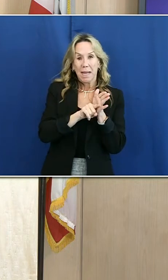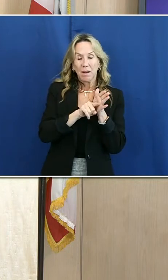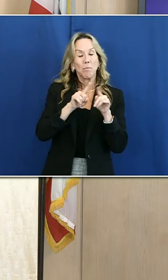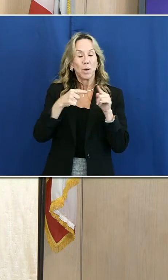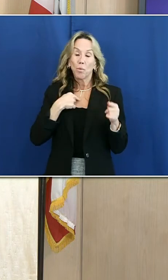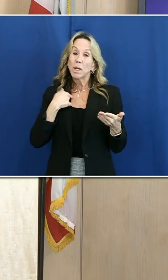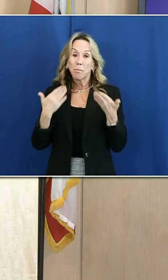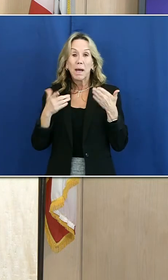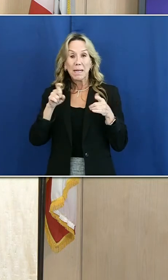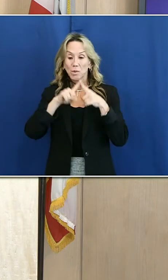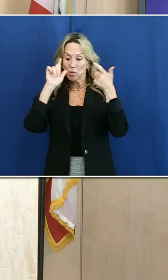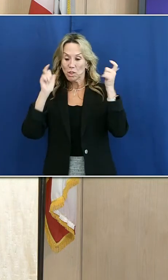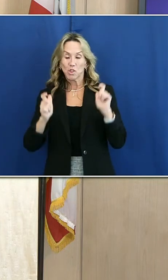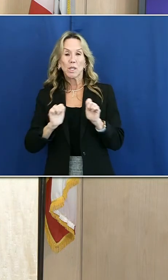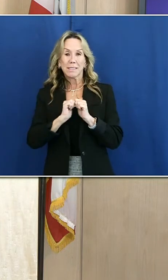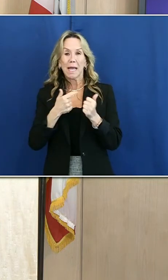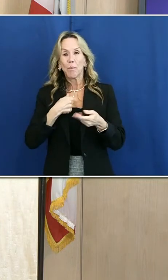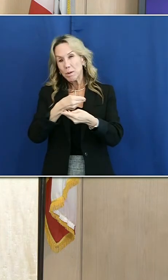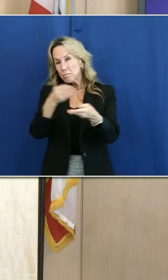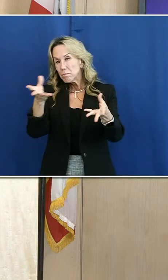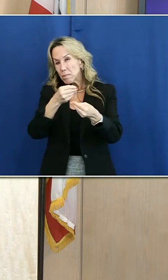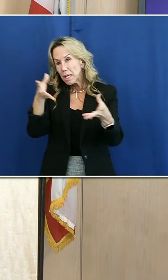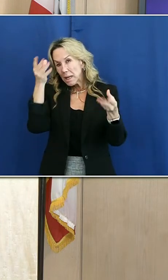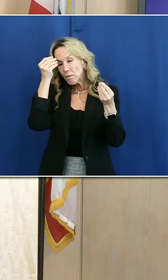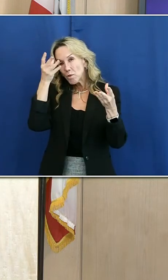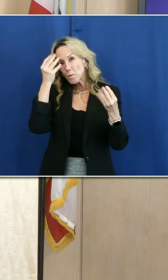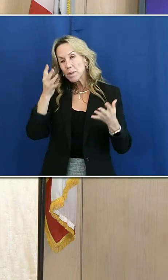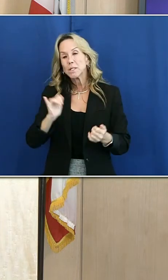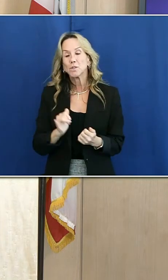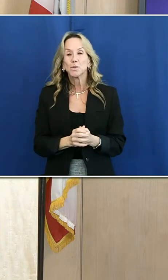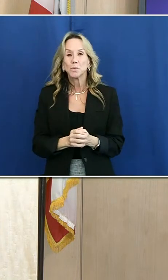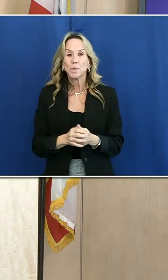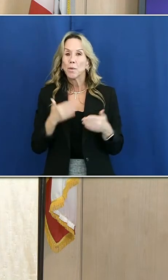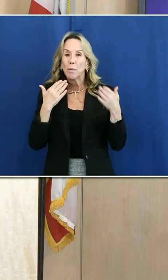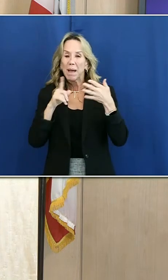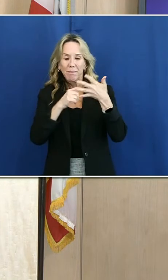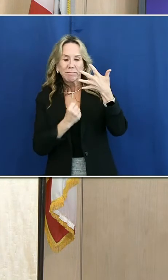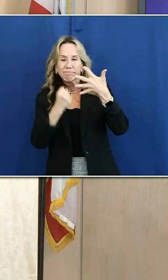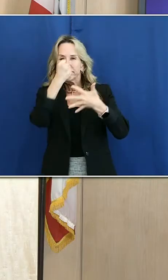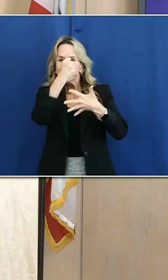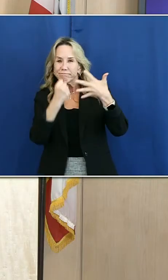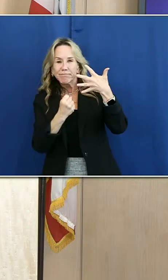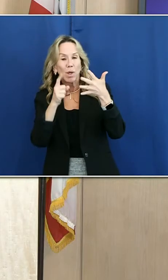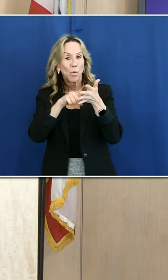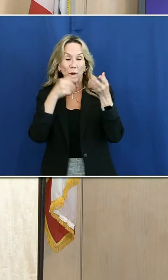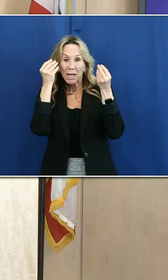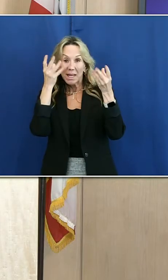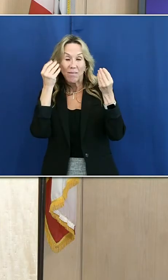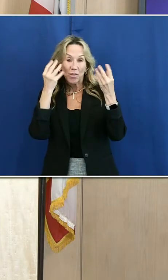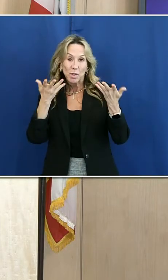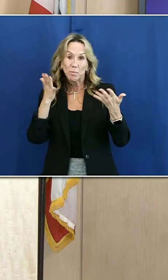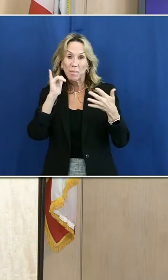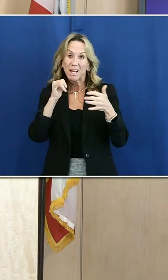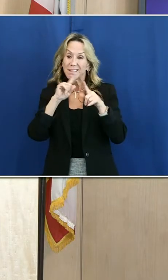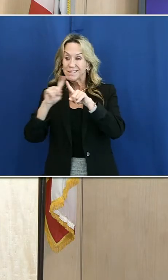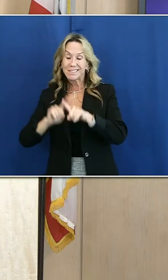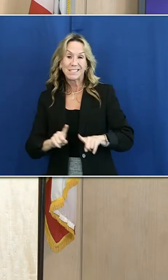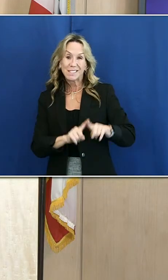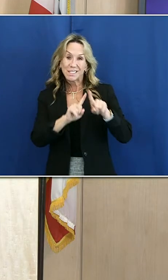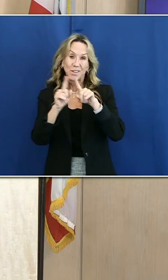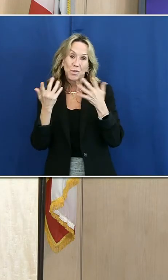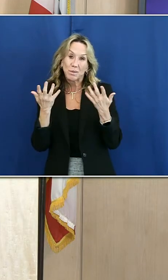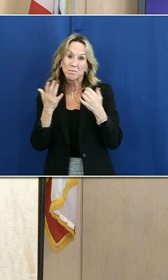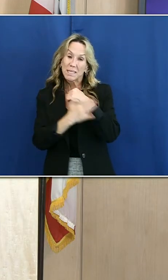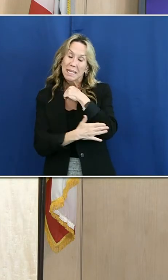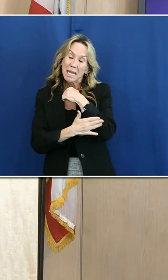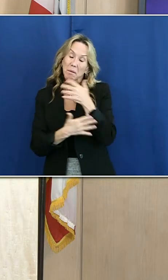in providing information, say, for instance, stratifying that information by municipality. That's another factor.